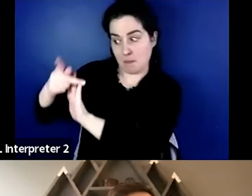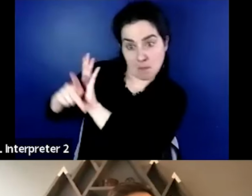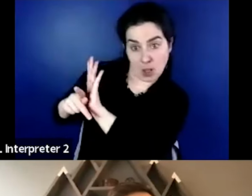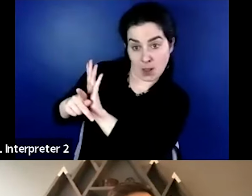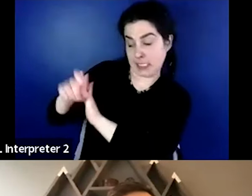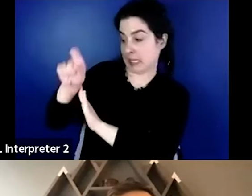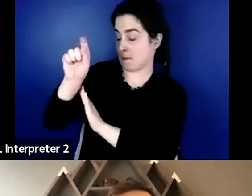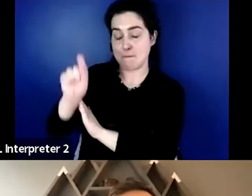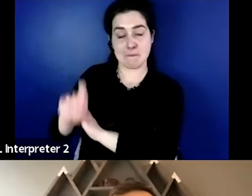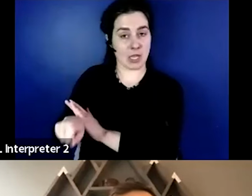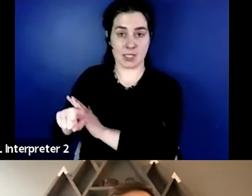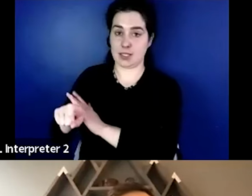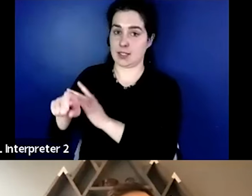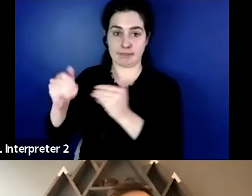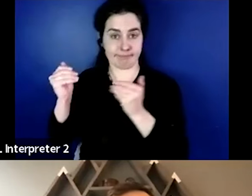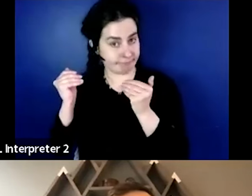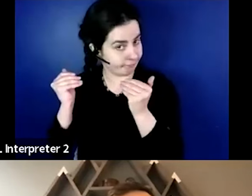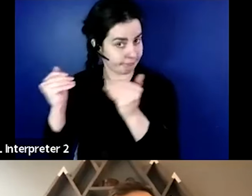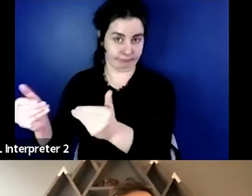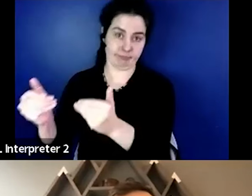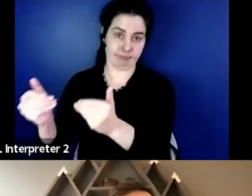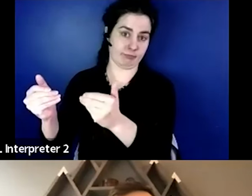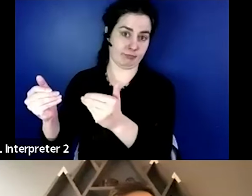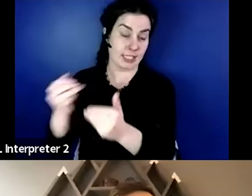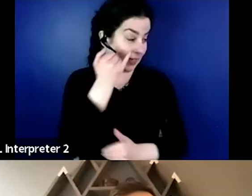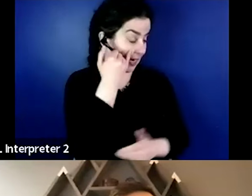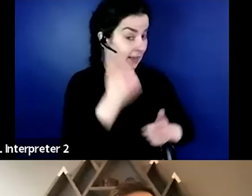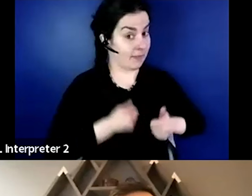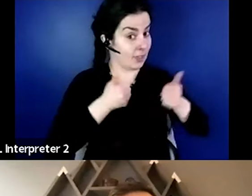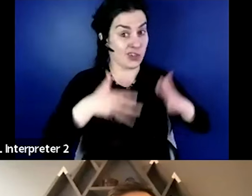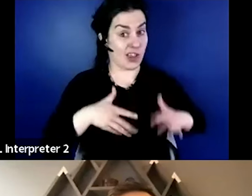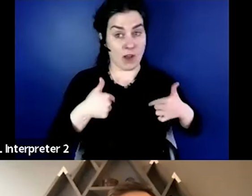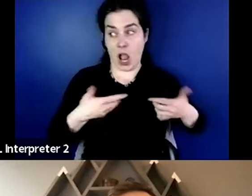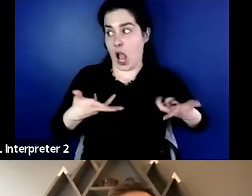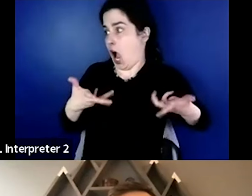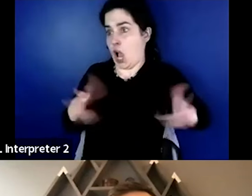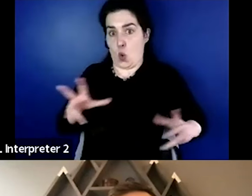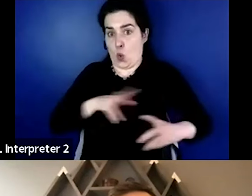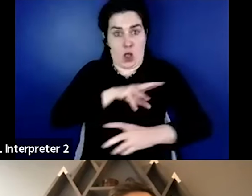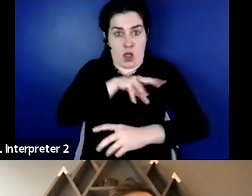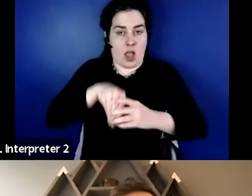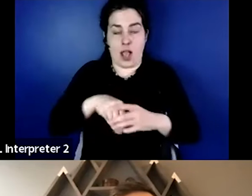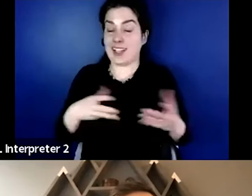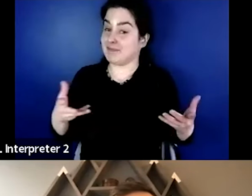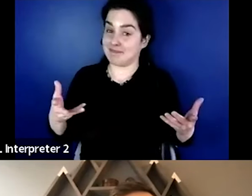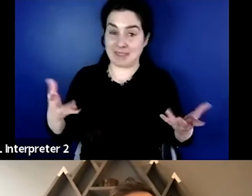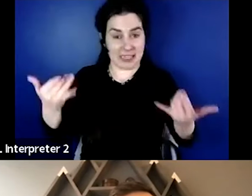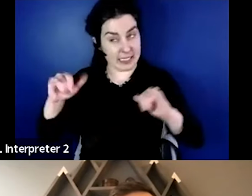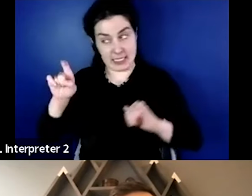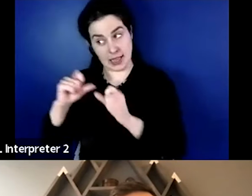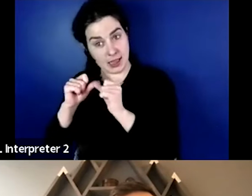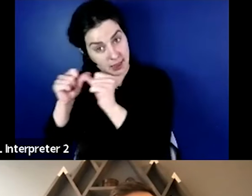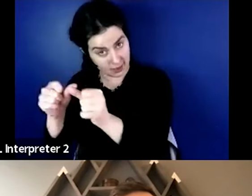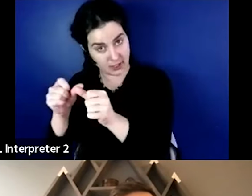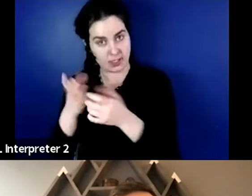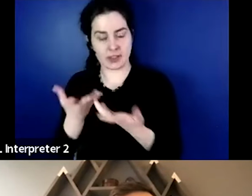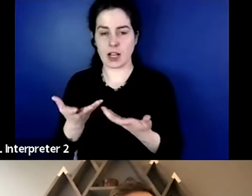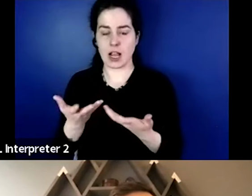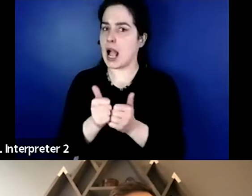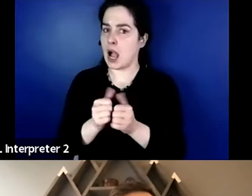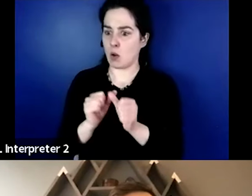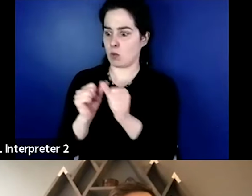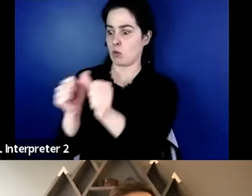address an issue, even if the survivor doesn't want to be a complainant. So there are various different ways to do that. And what